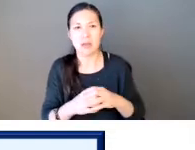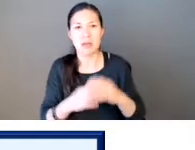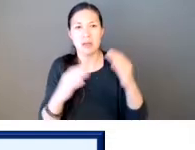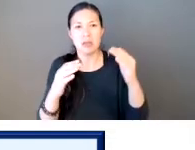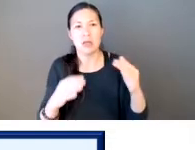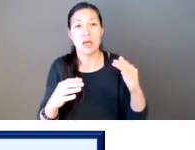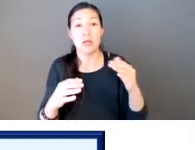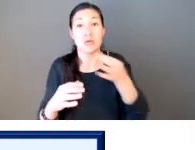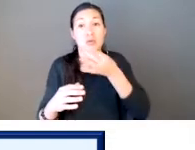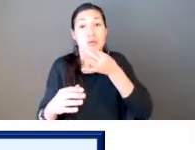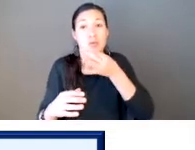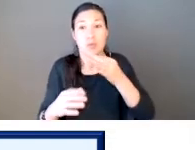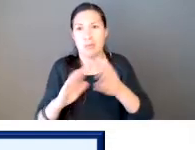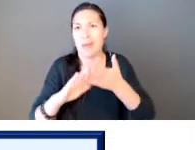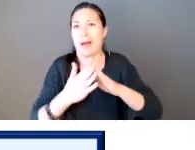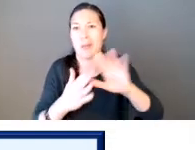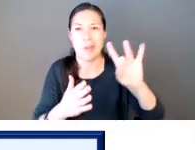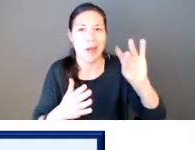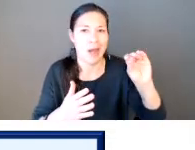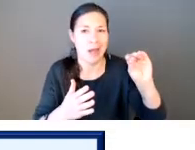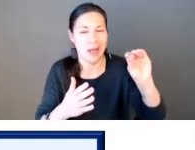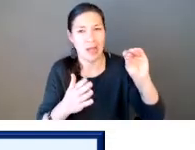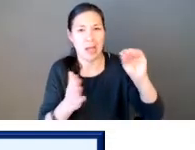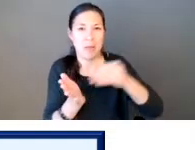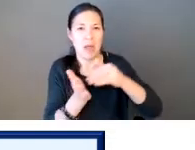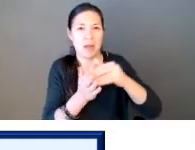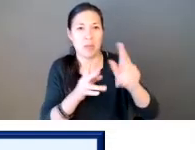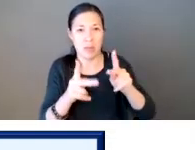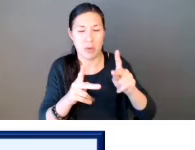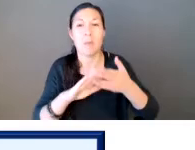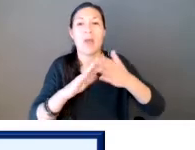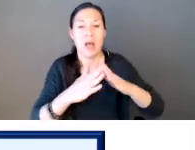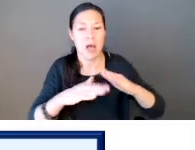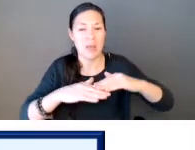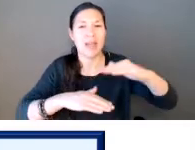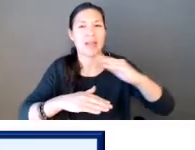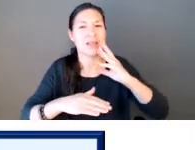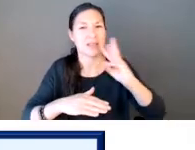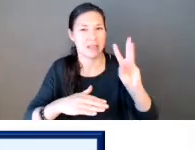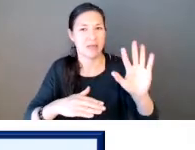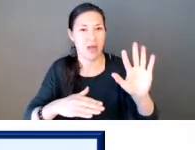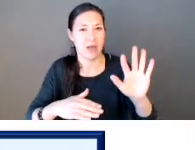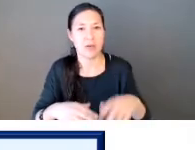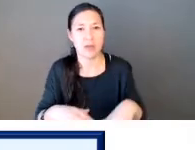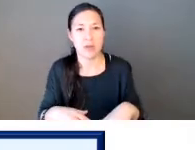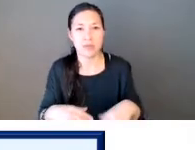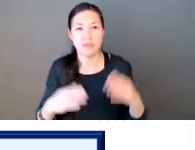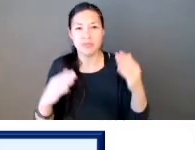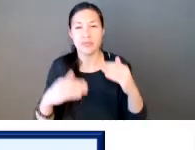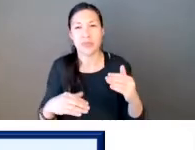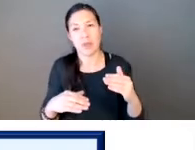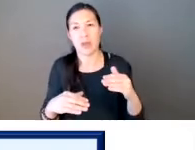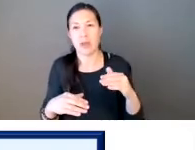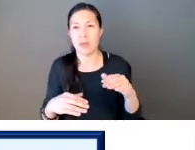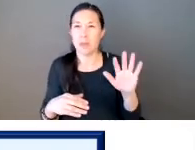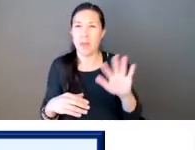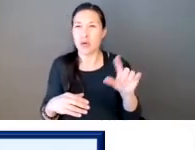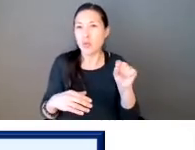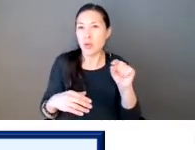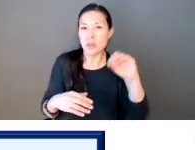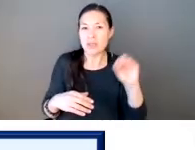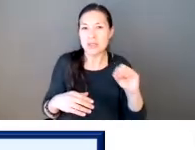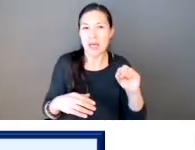people will be age 65 and older. 1 in 5 Americans are going to be considered a senior by the